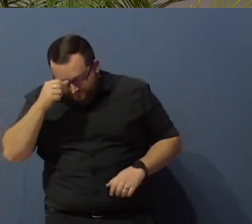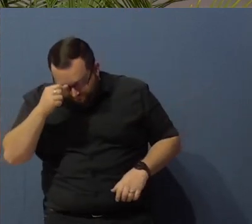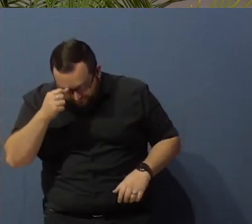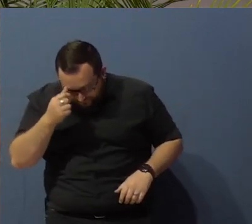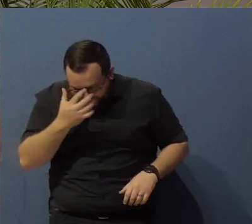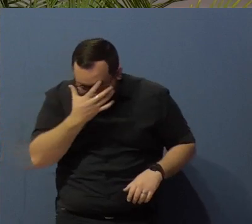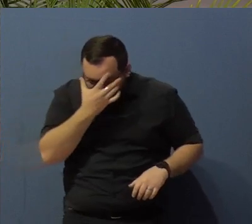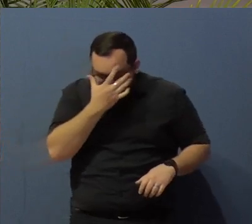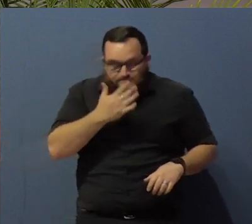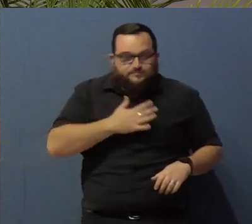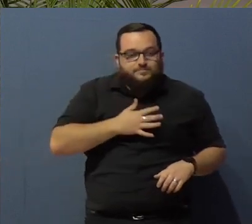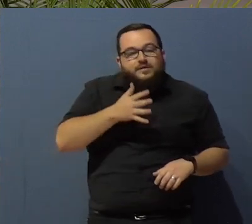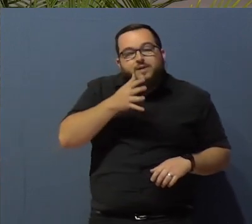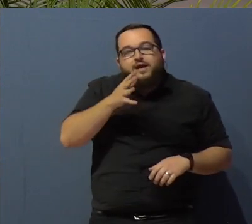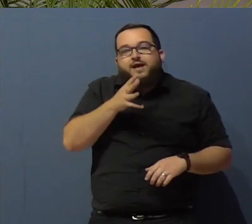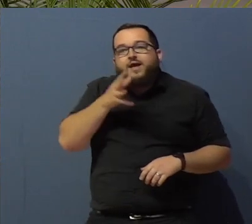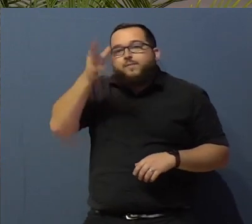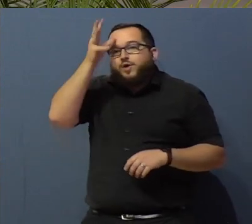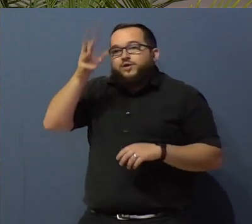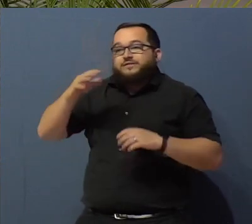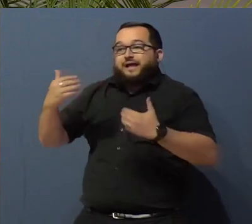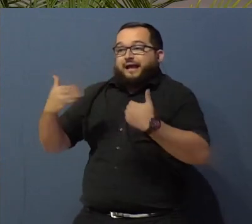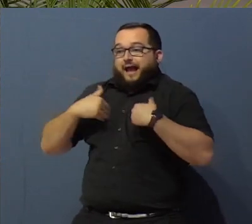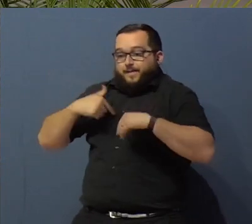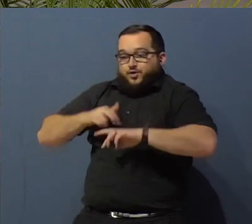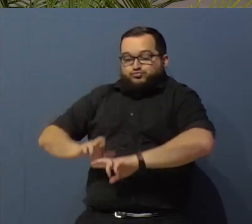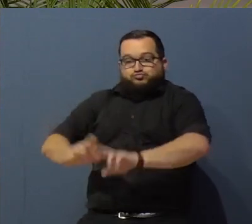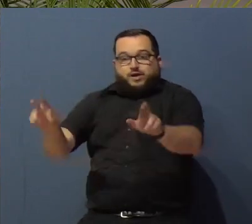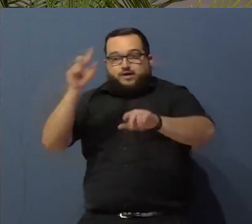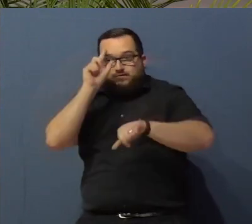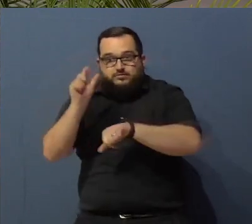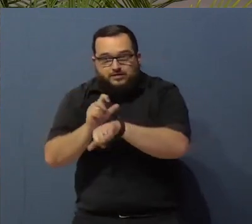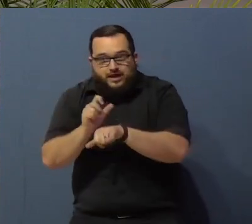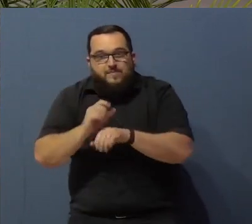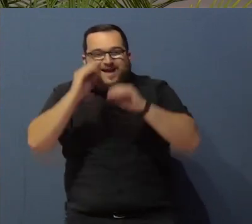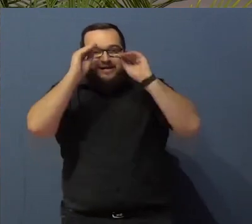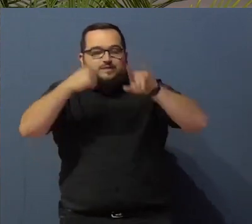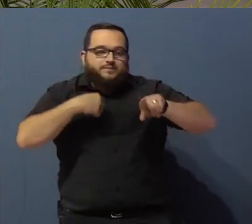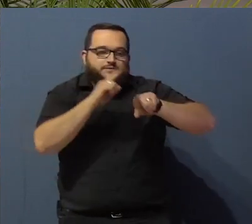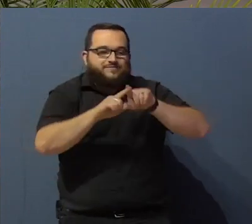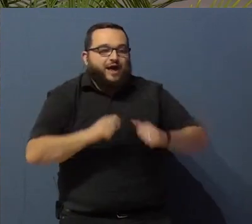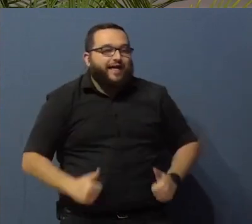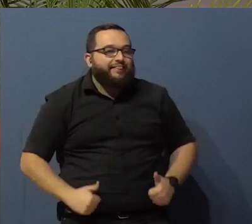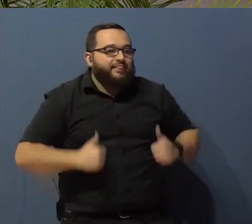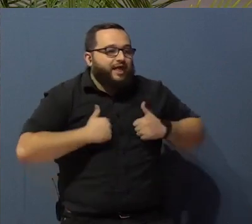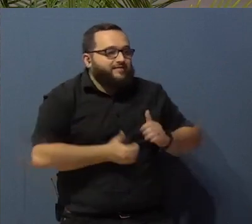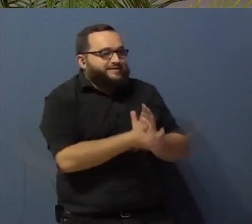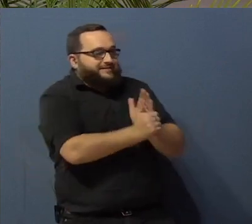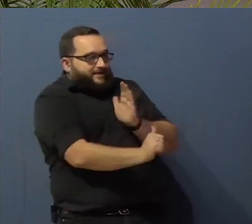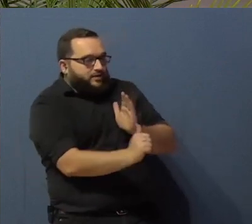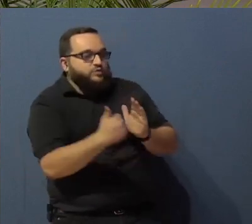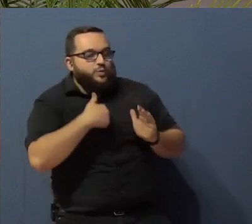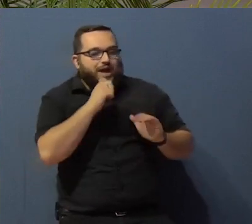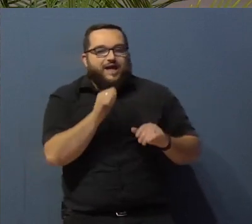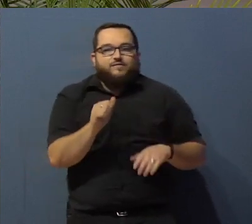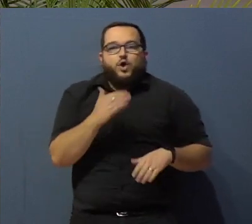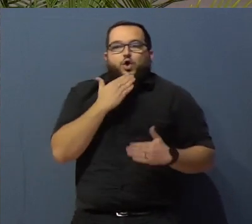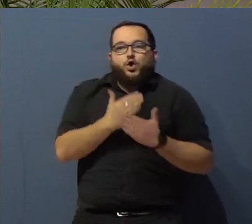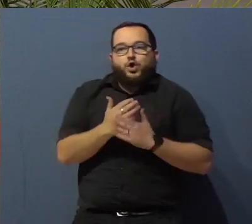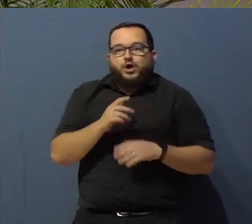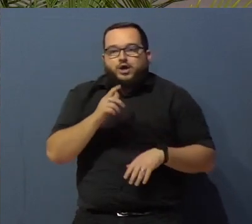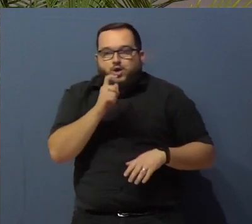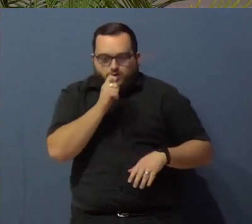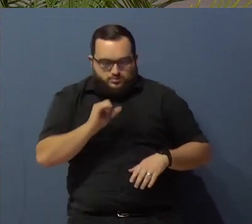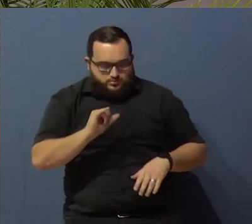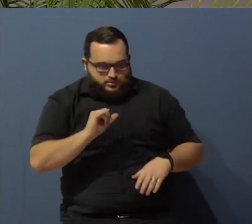My parents empowered me for employment by teaching me life skills and helped me to develop a healthy self-image. And